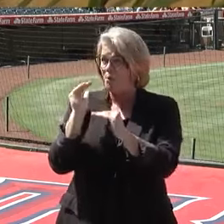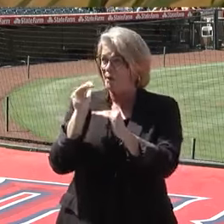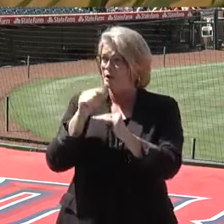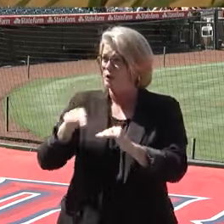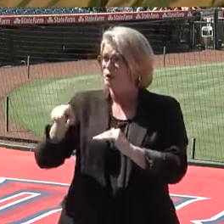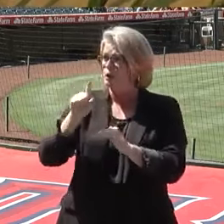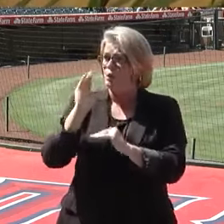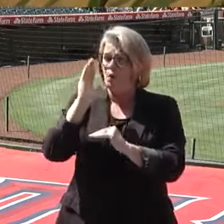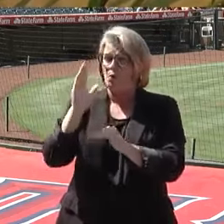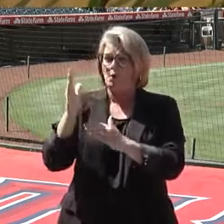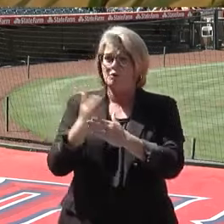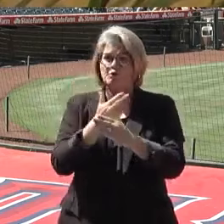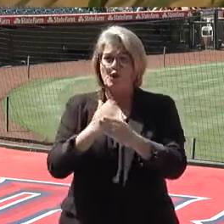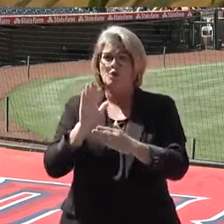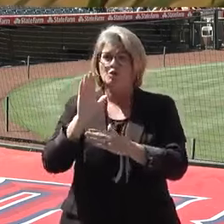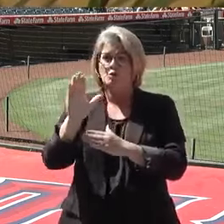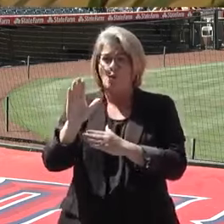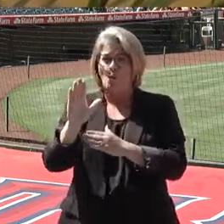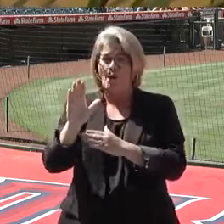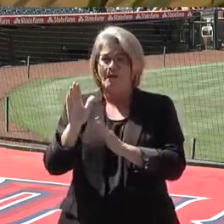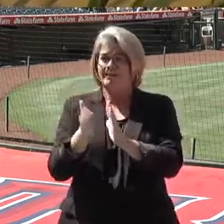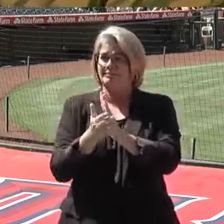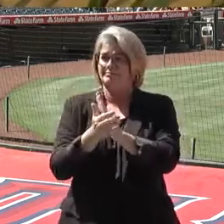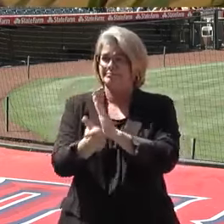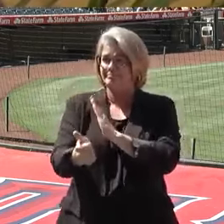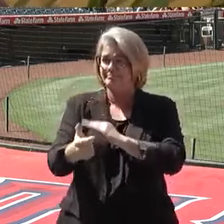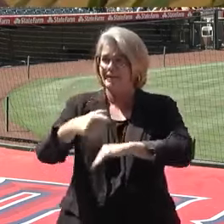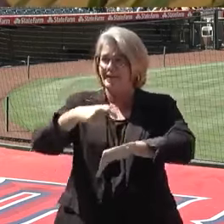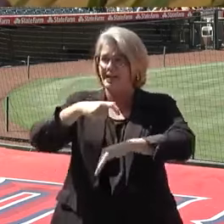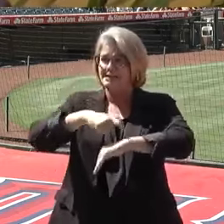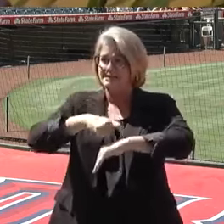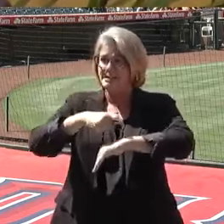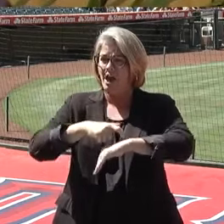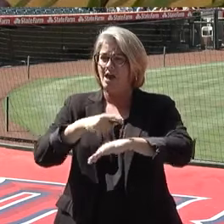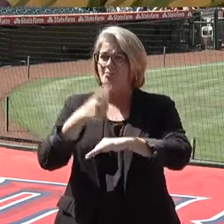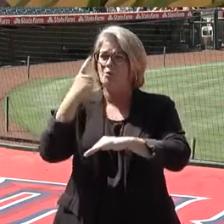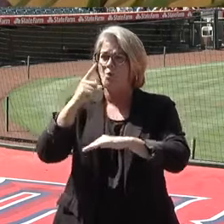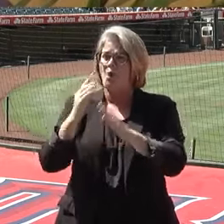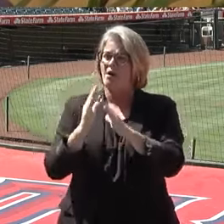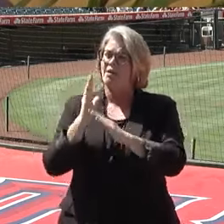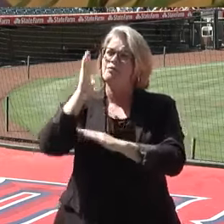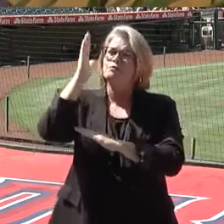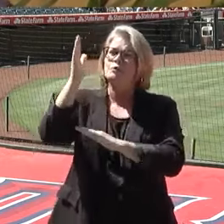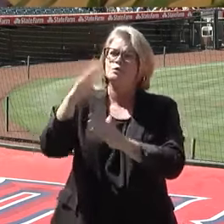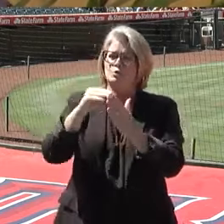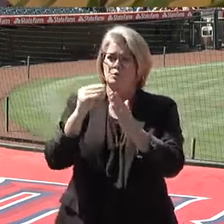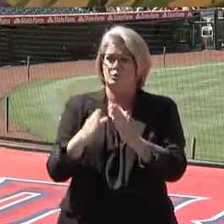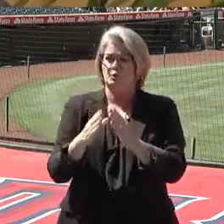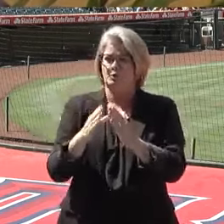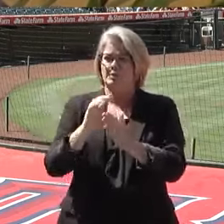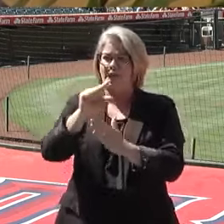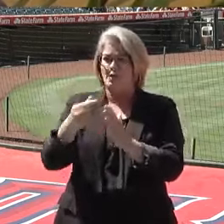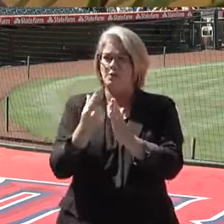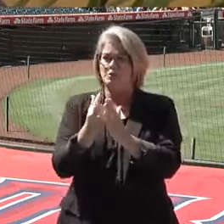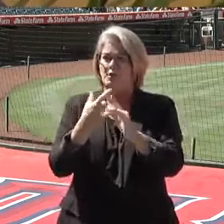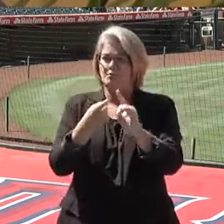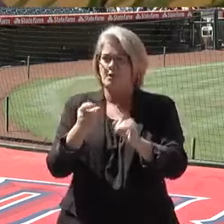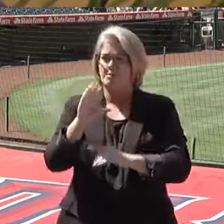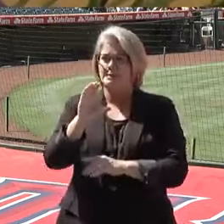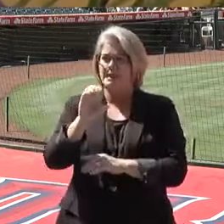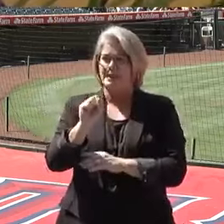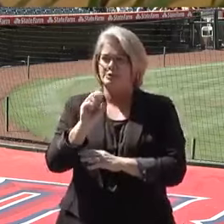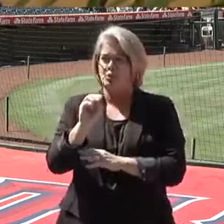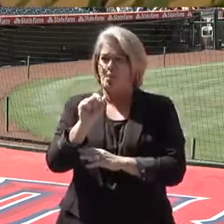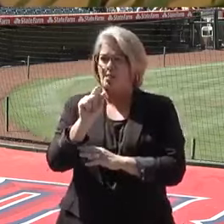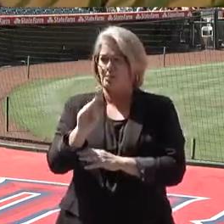students who now come after you. I want to personally thank all of you who have already made your first financial